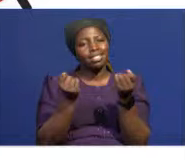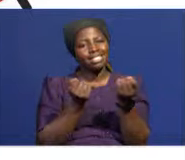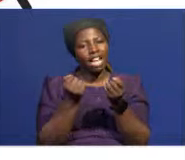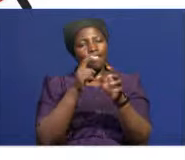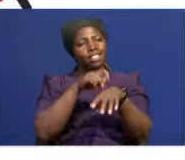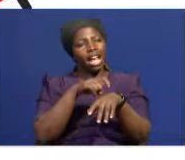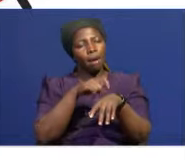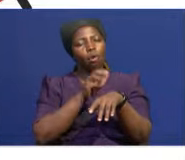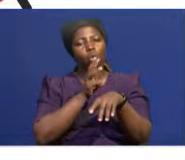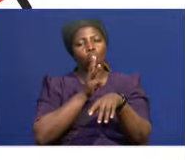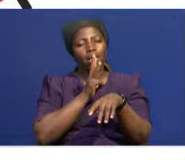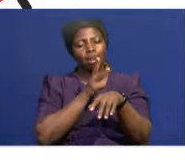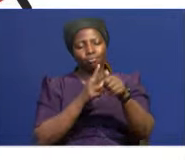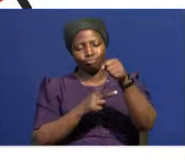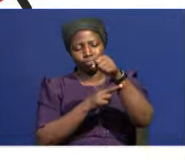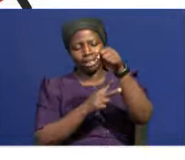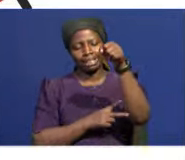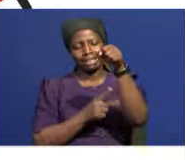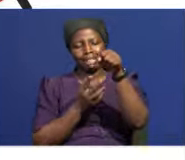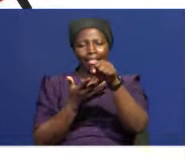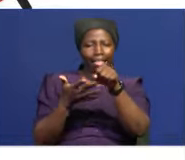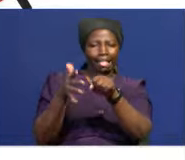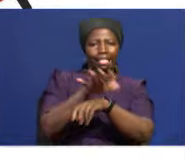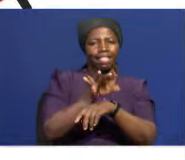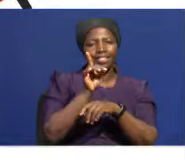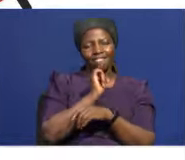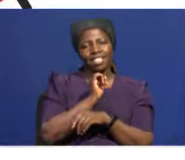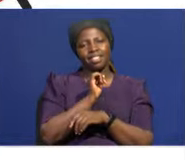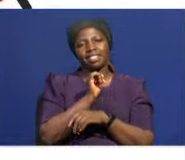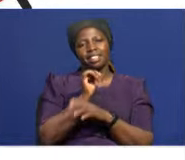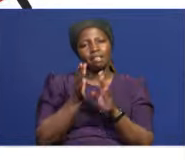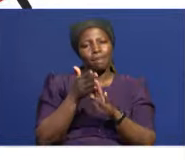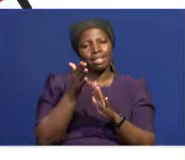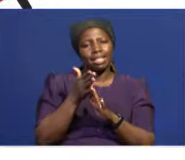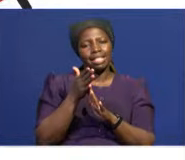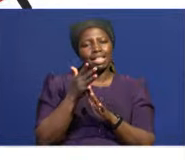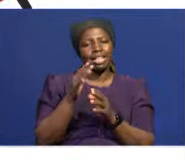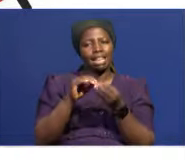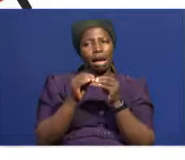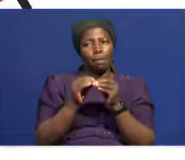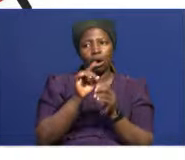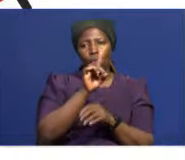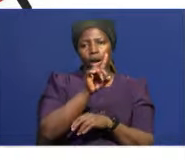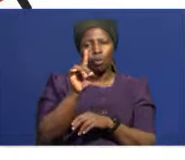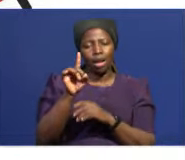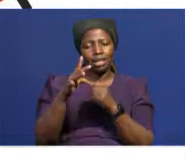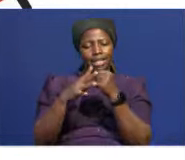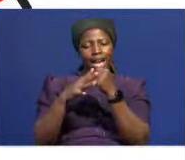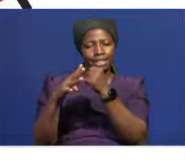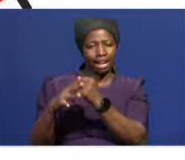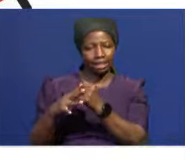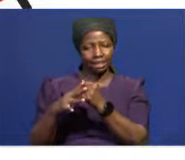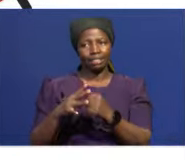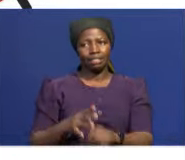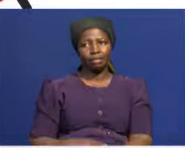bridge. The emergency line is 1199. Opicho Chemtai for Prime Edition.